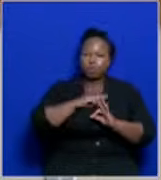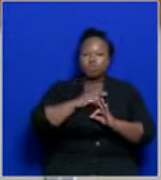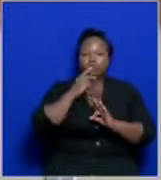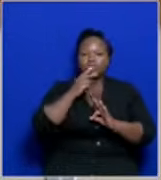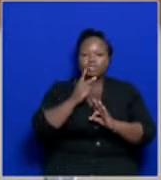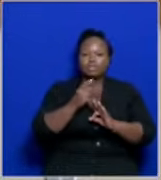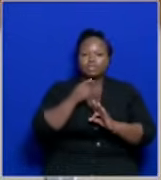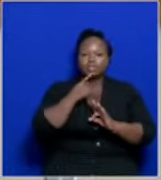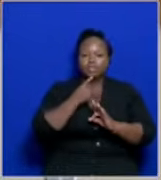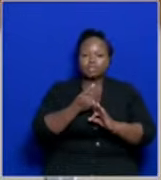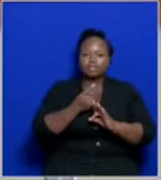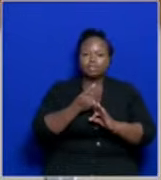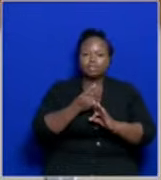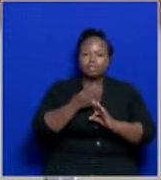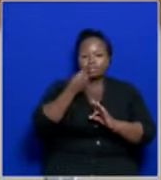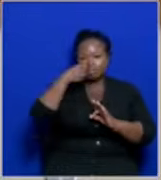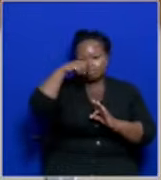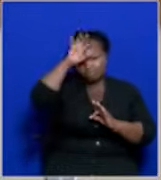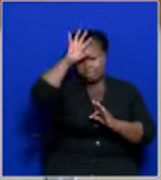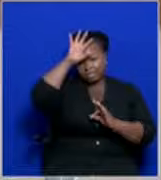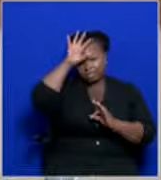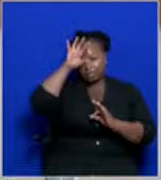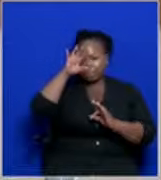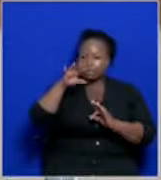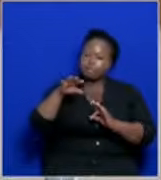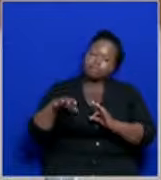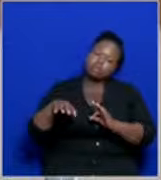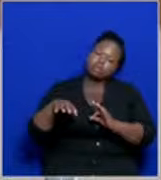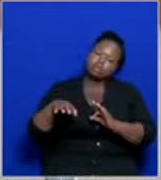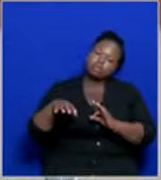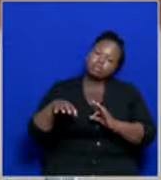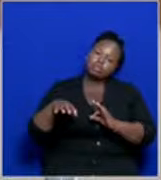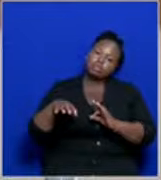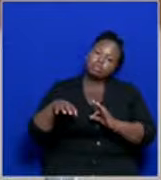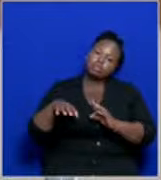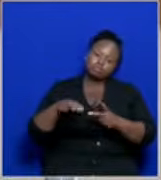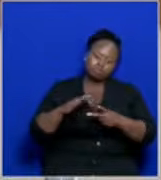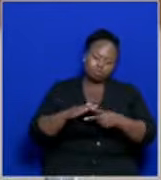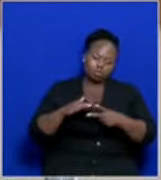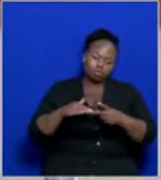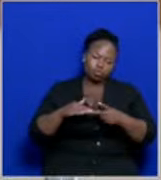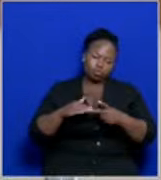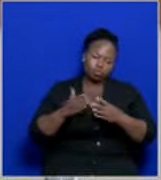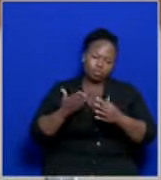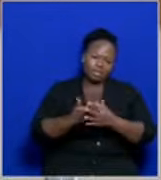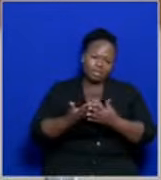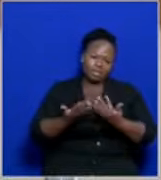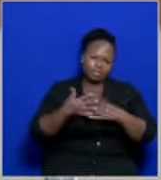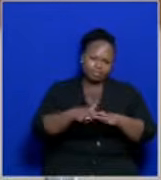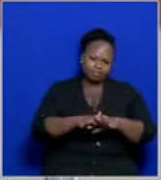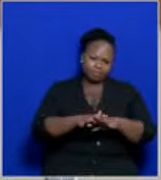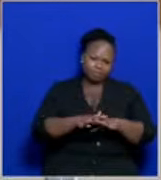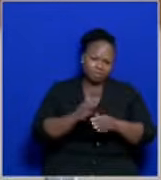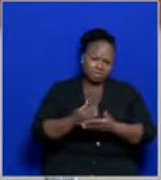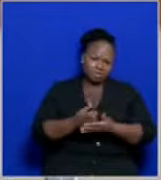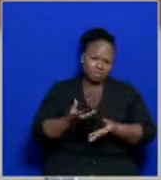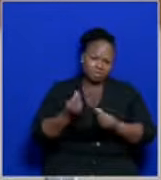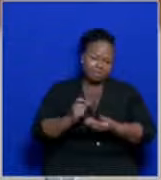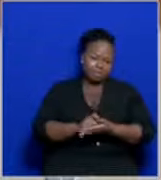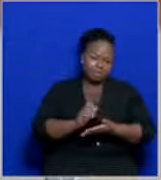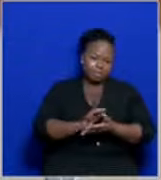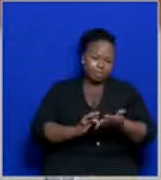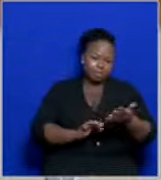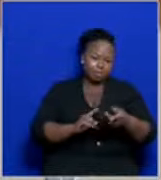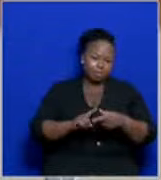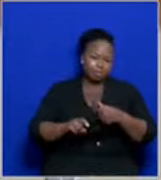Springs, and I think, actually it's a measure of two cases. Are you able to obtain a statement, a full statement from Warrant Officer